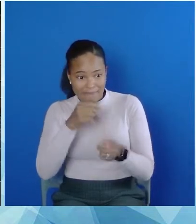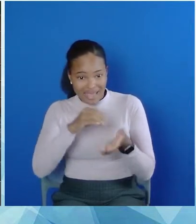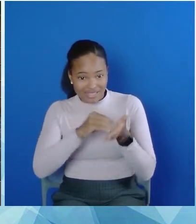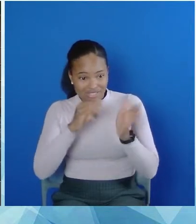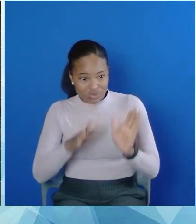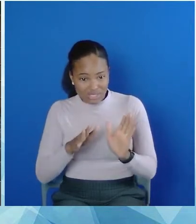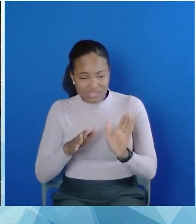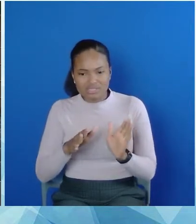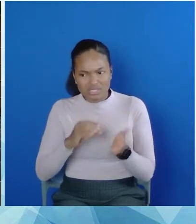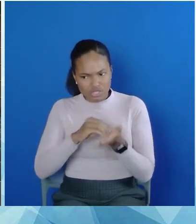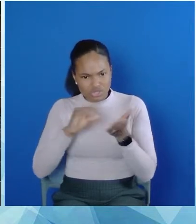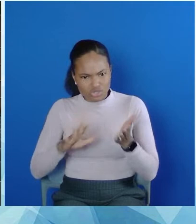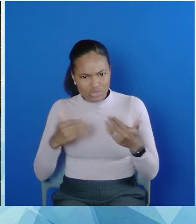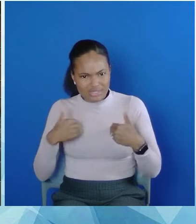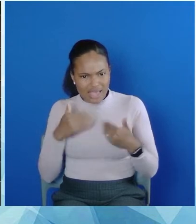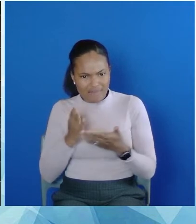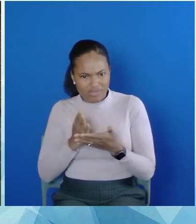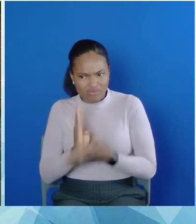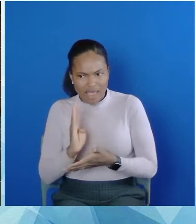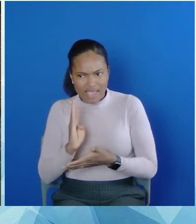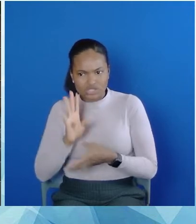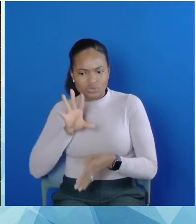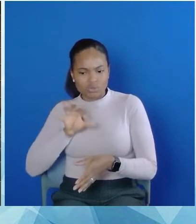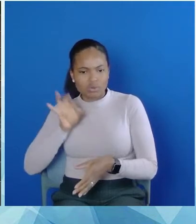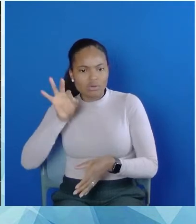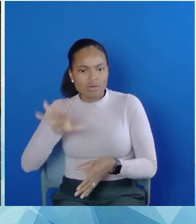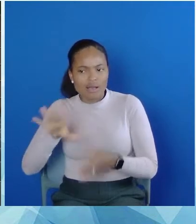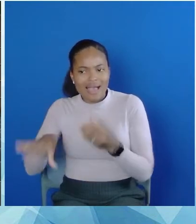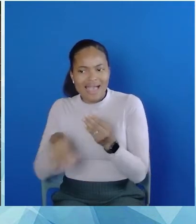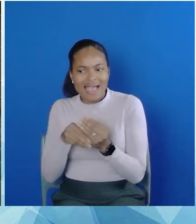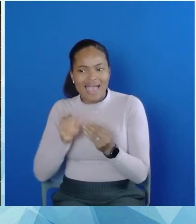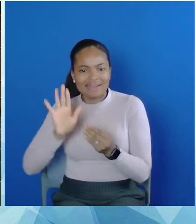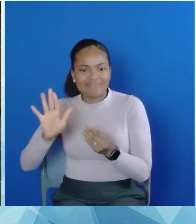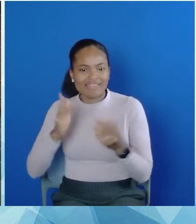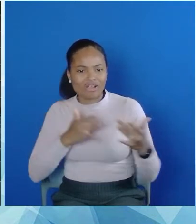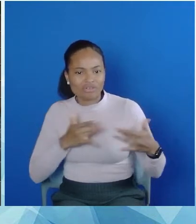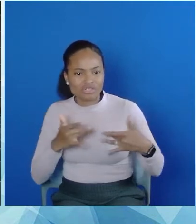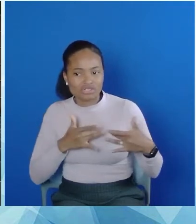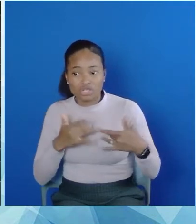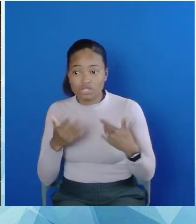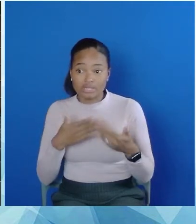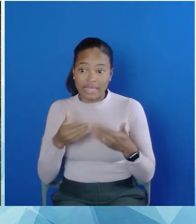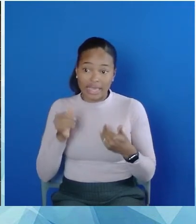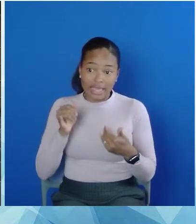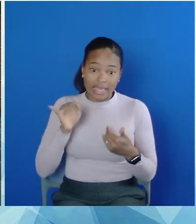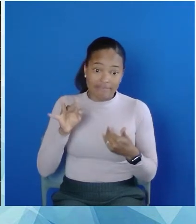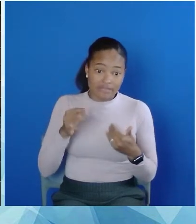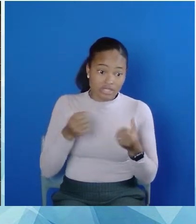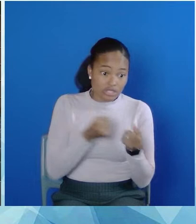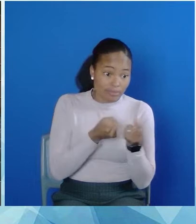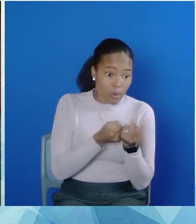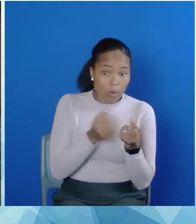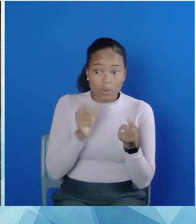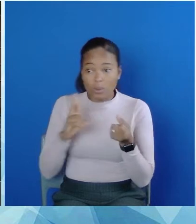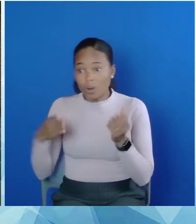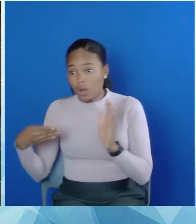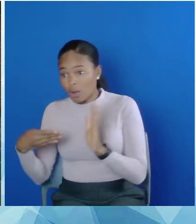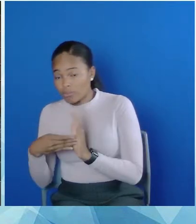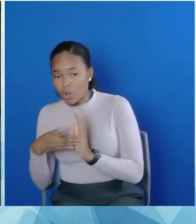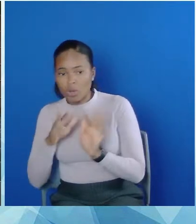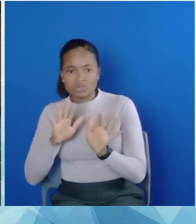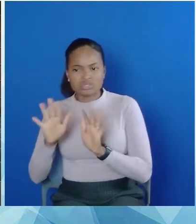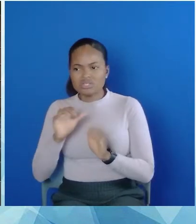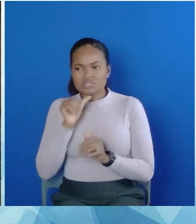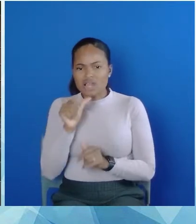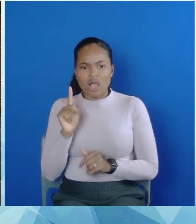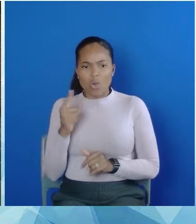their experience, their perspective, whether they support it or don't. Not just parents. They're not the only experts here.